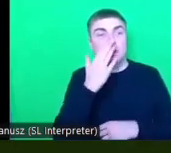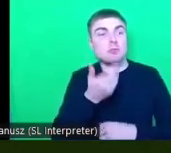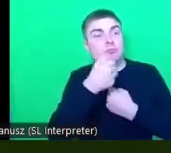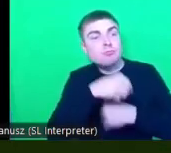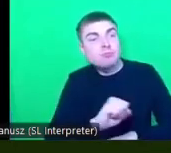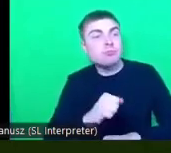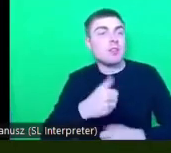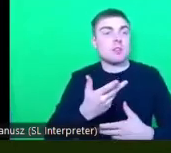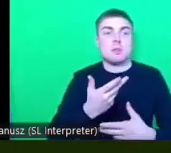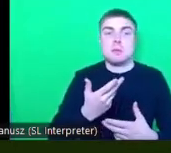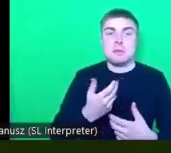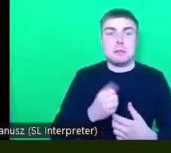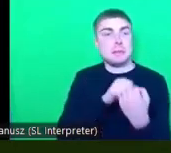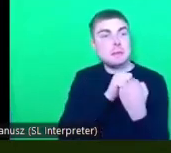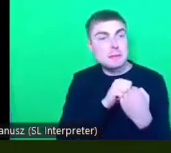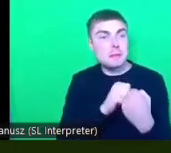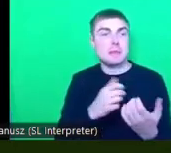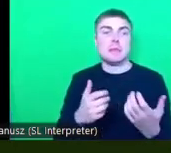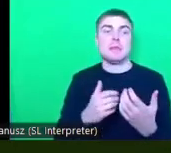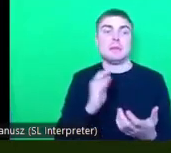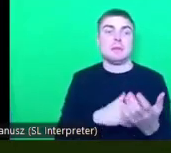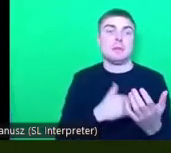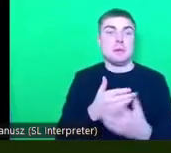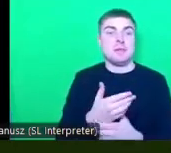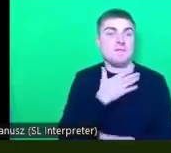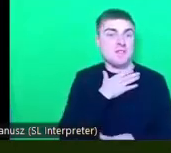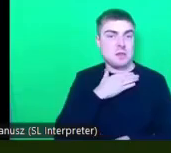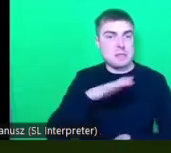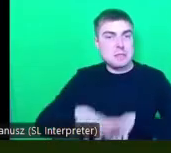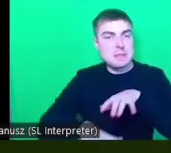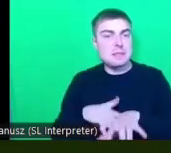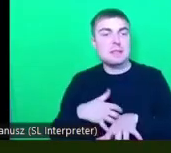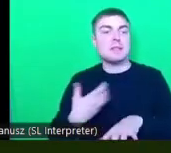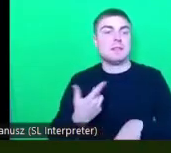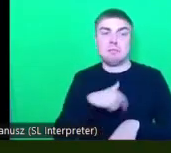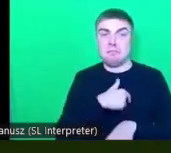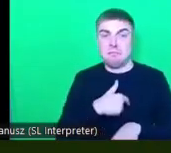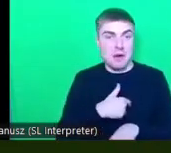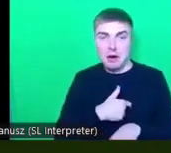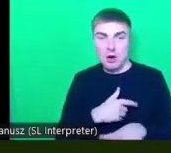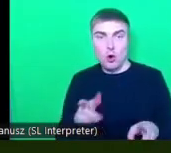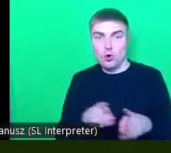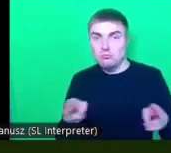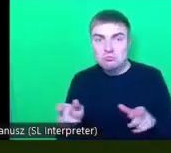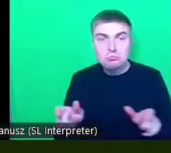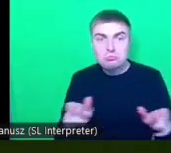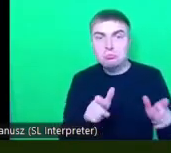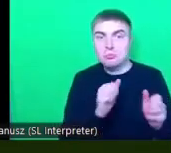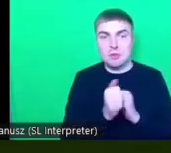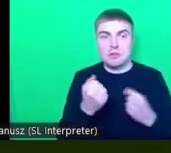if you read the North American literature, there are a number of studies saying